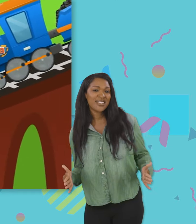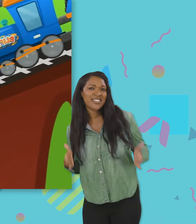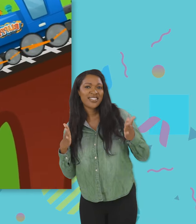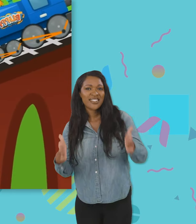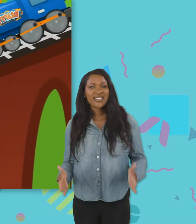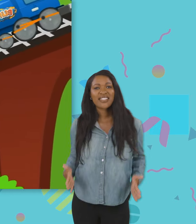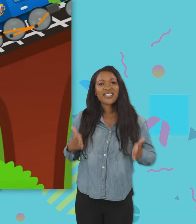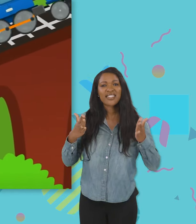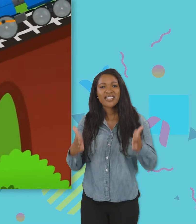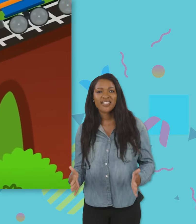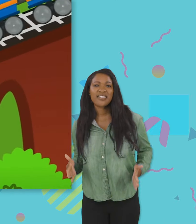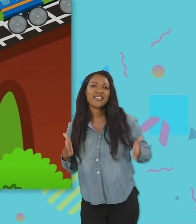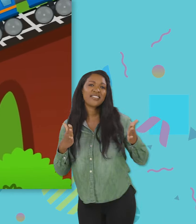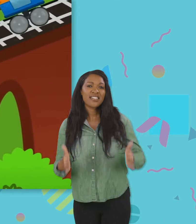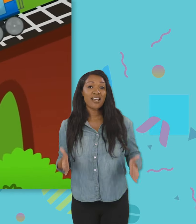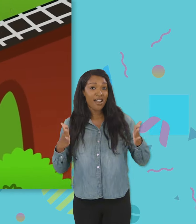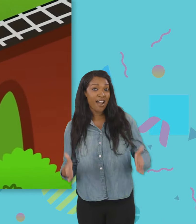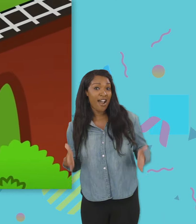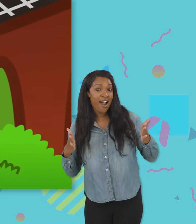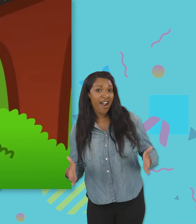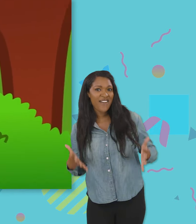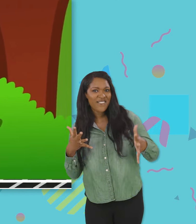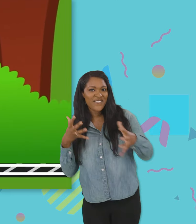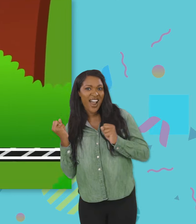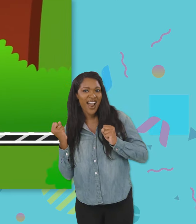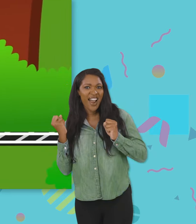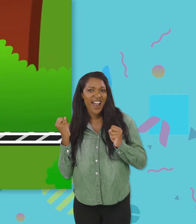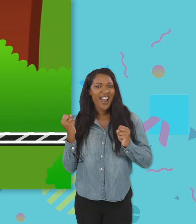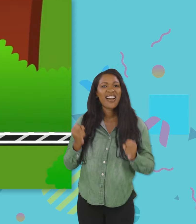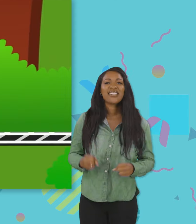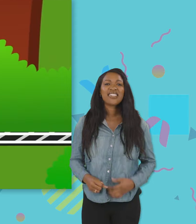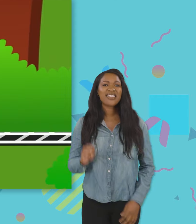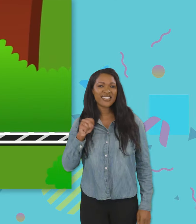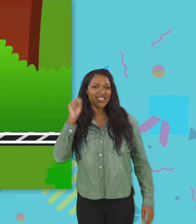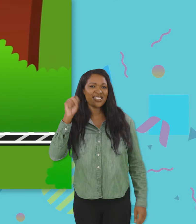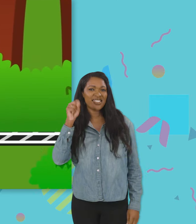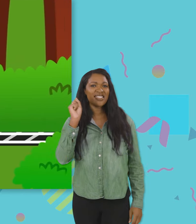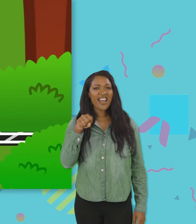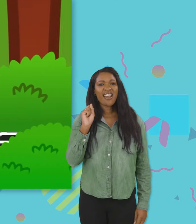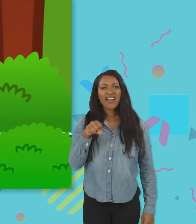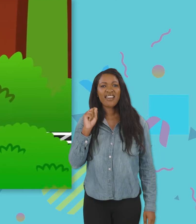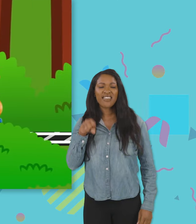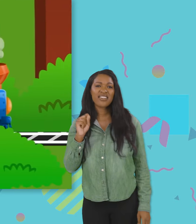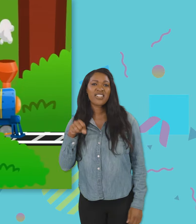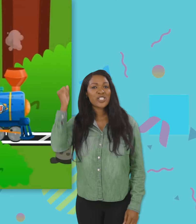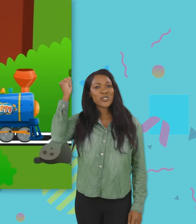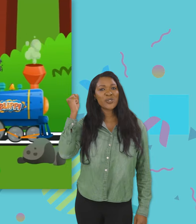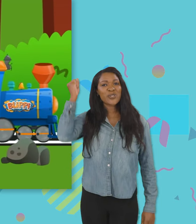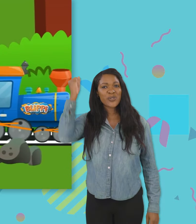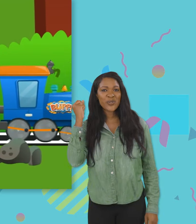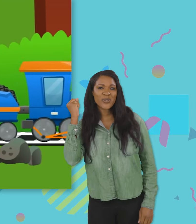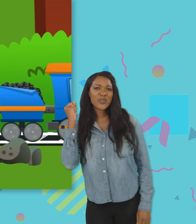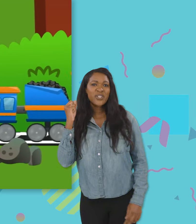It's rolling on the tracks, gonna get there fast, yeah. Choo-choo, here comes a train. I could spend all